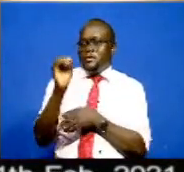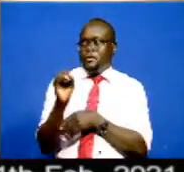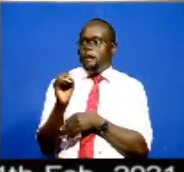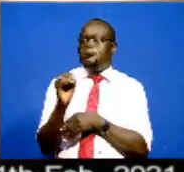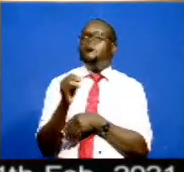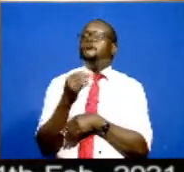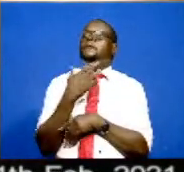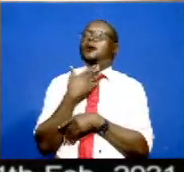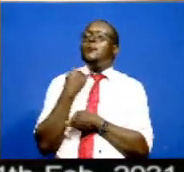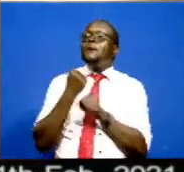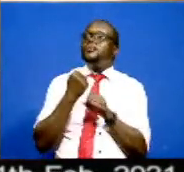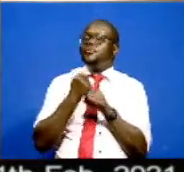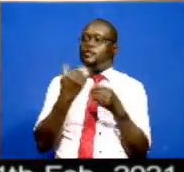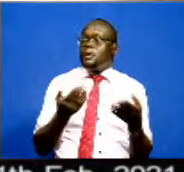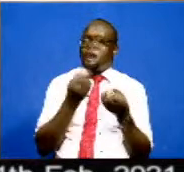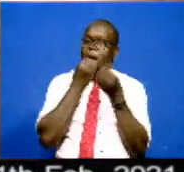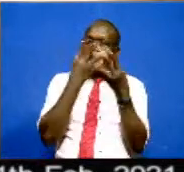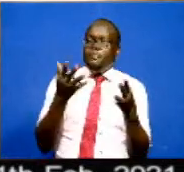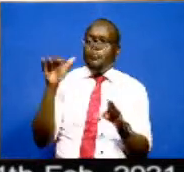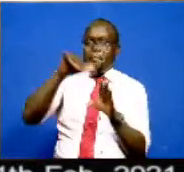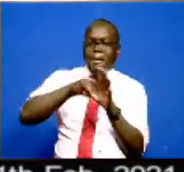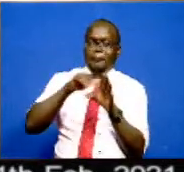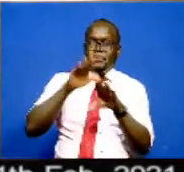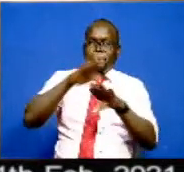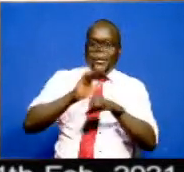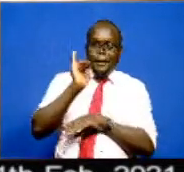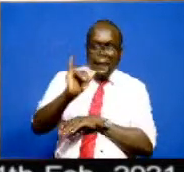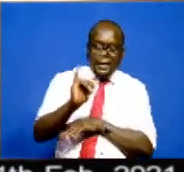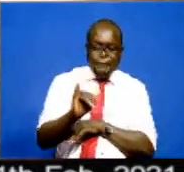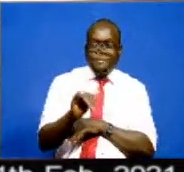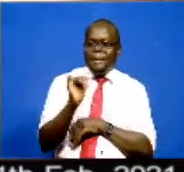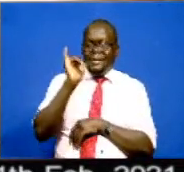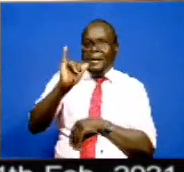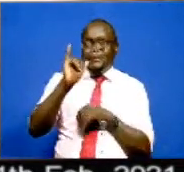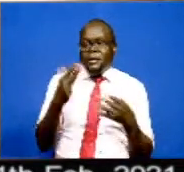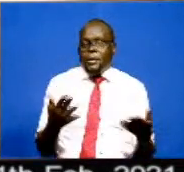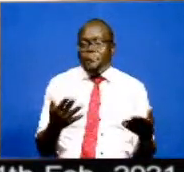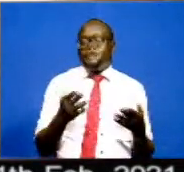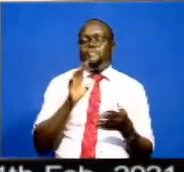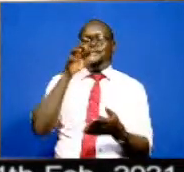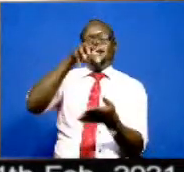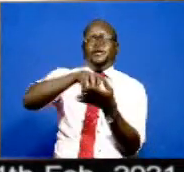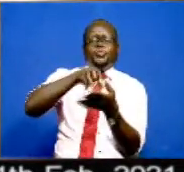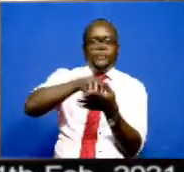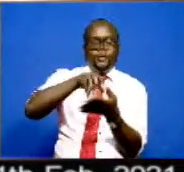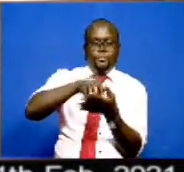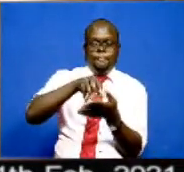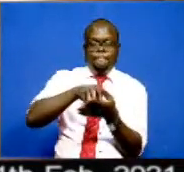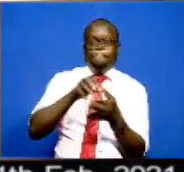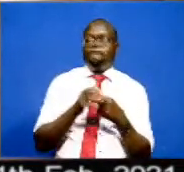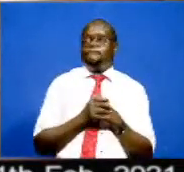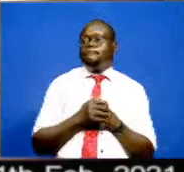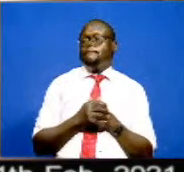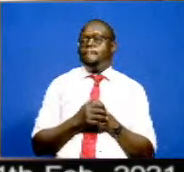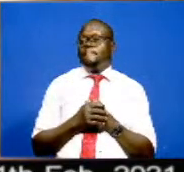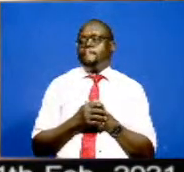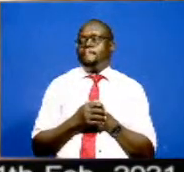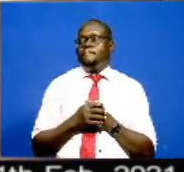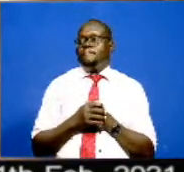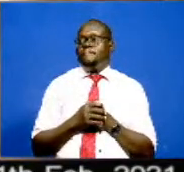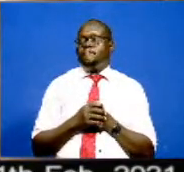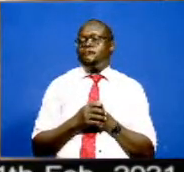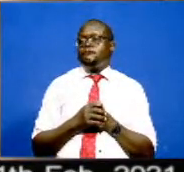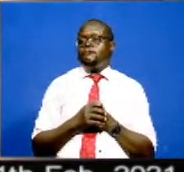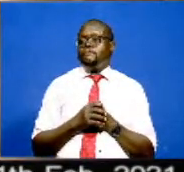wanted to alert members on that. That is the situation. And I would